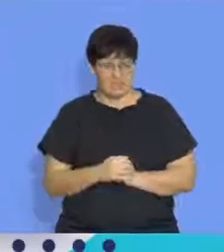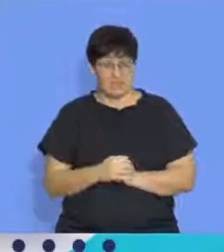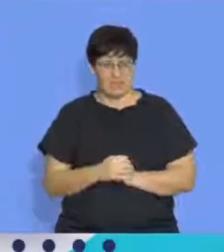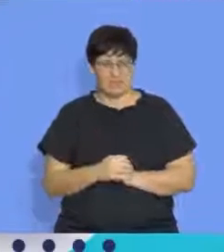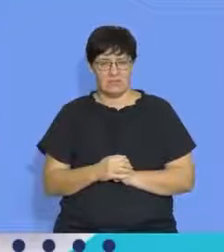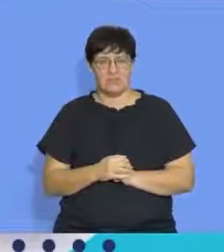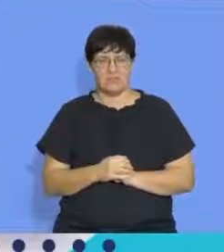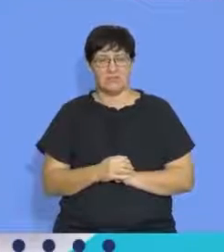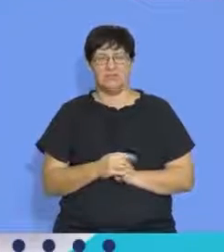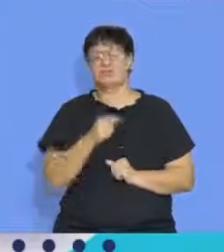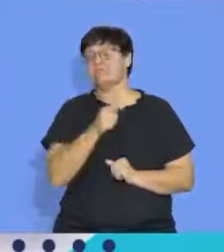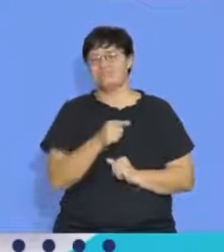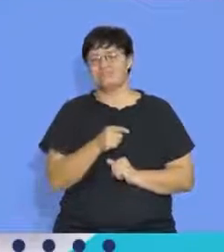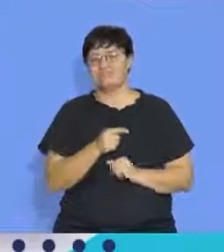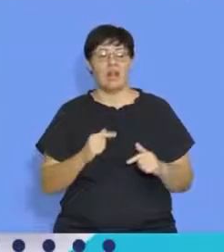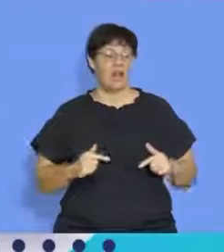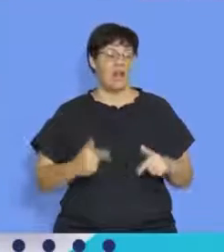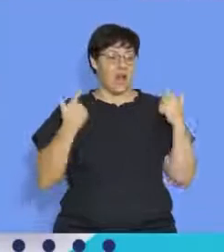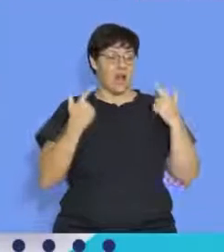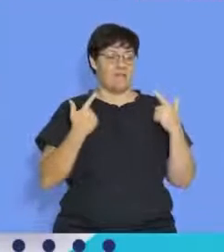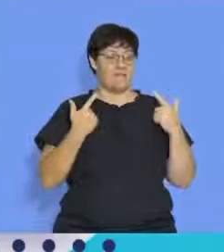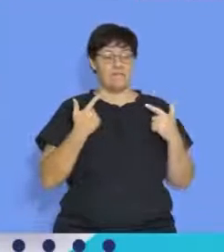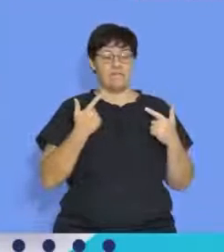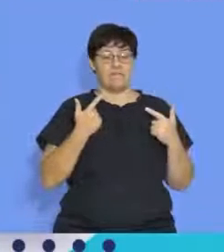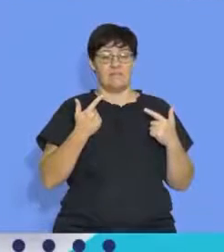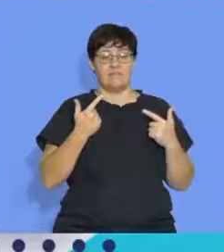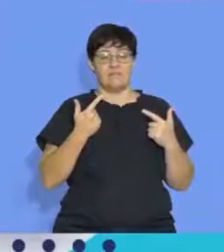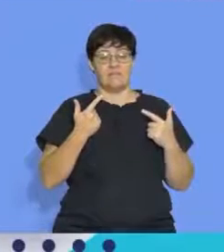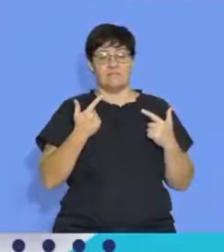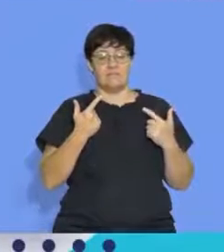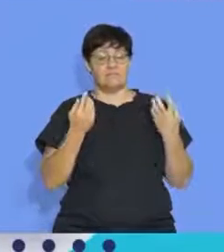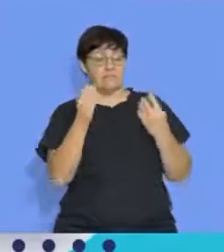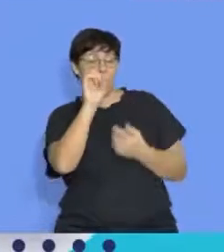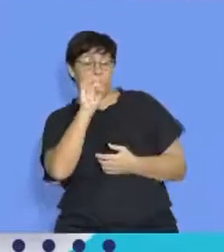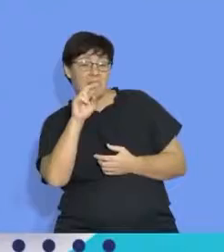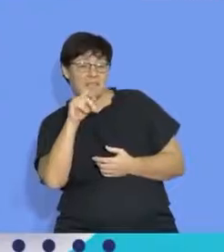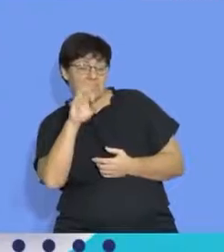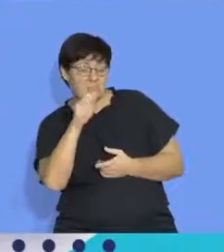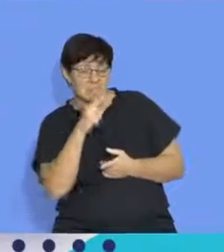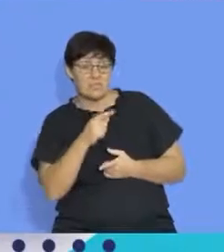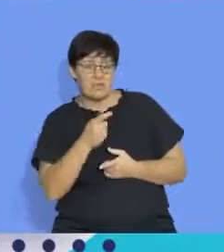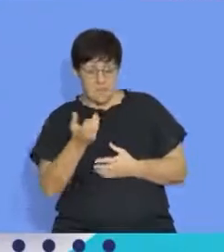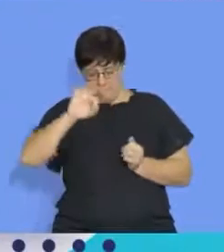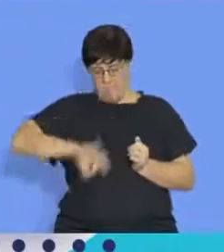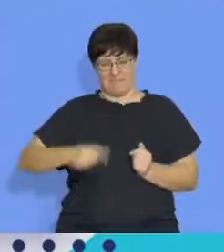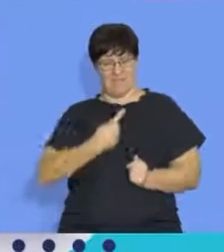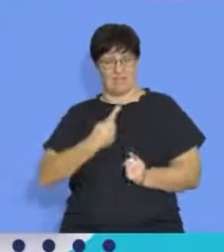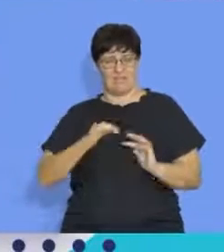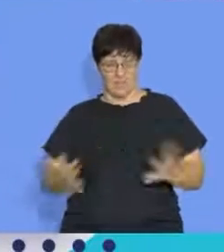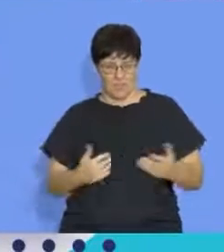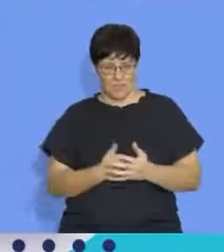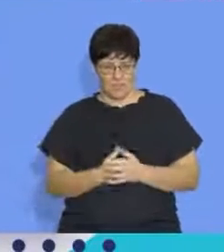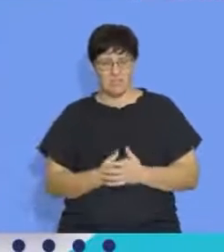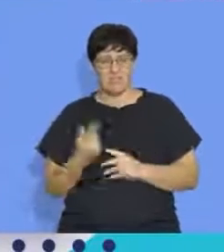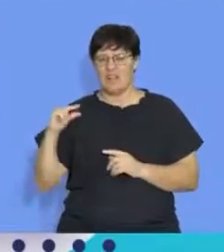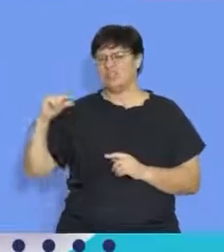to use living organisms for our benefit. And a lot of the time it's a concept of, I won't say